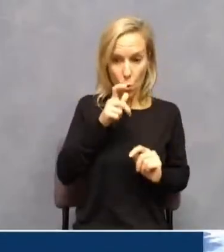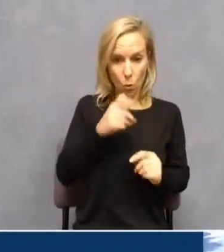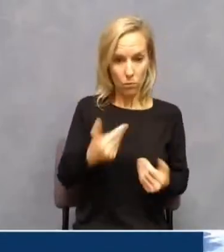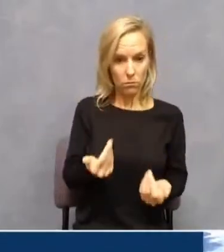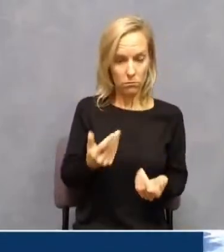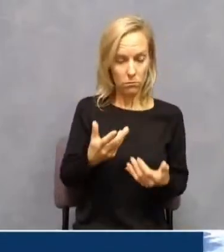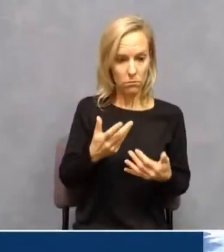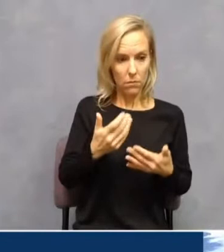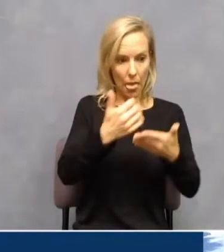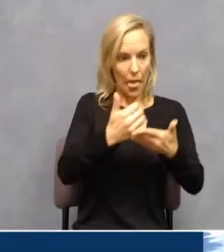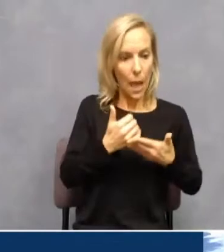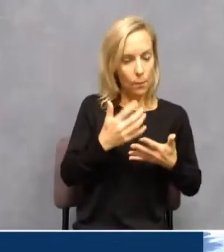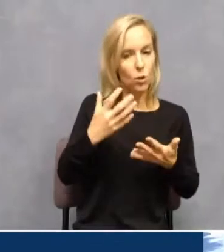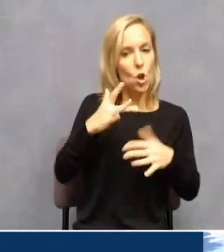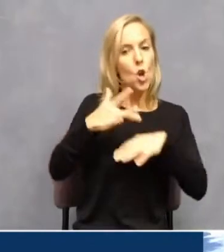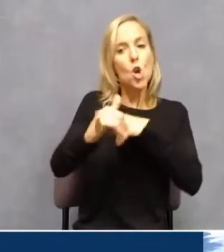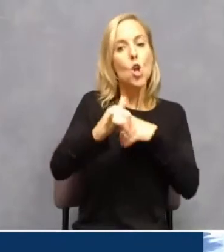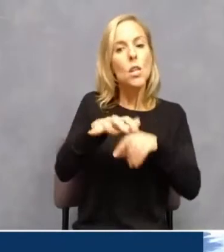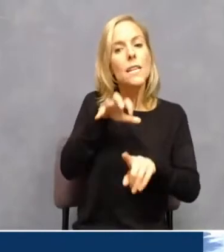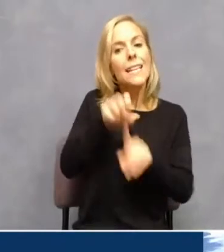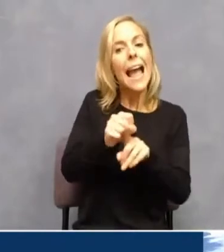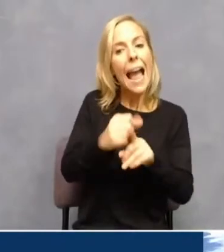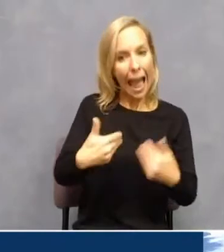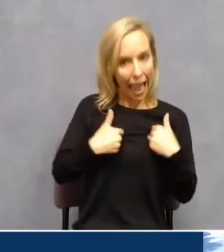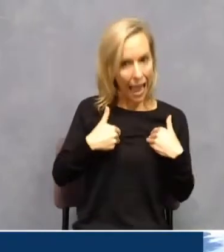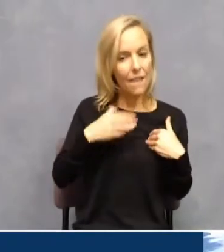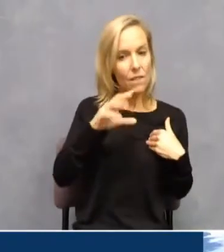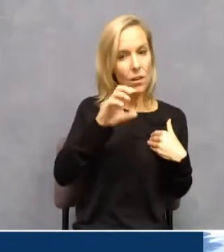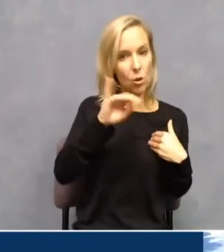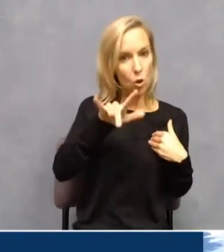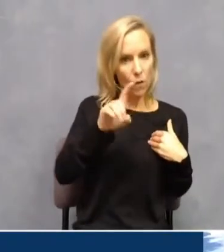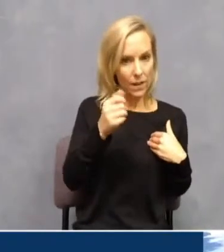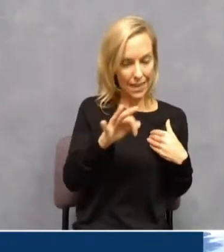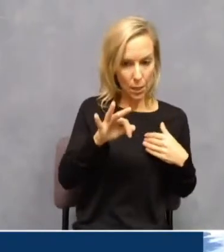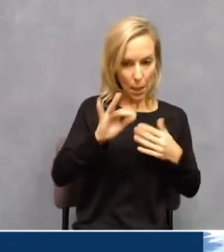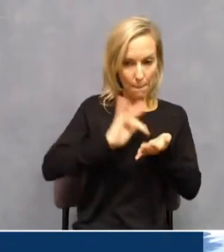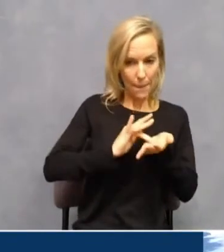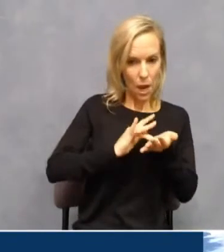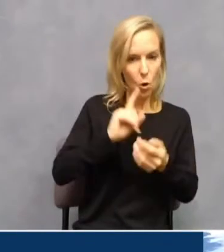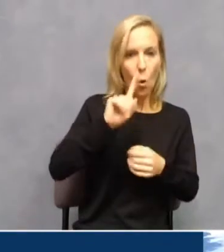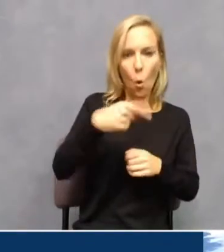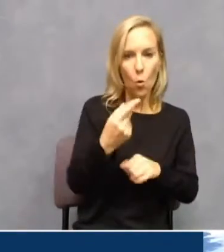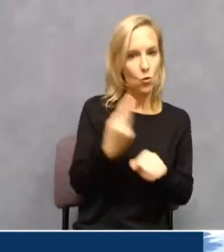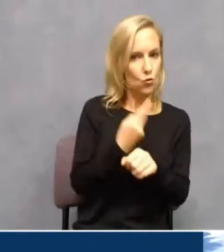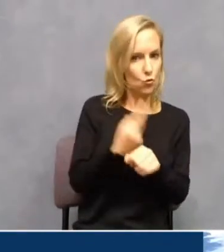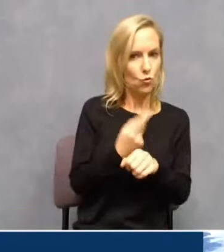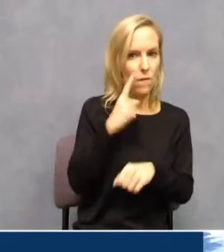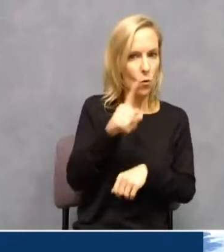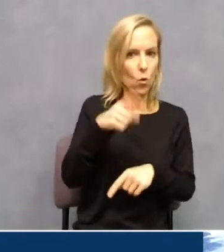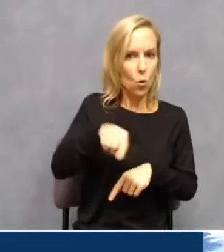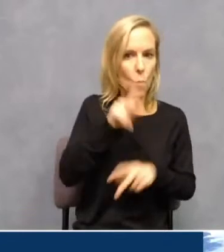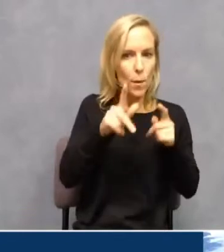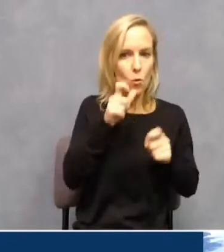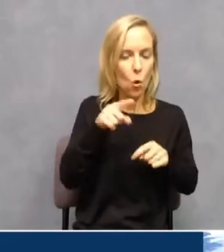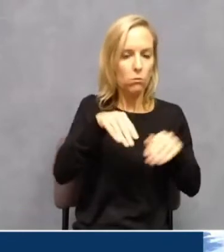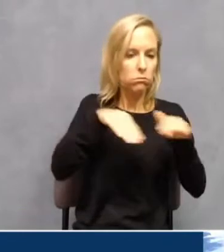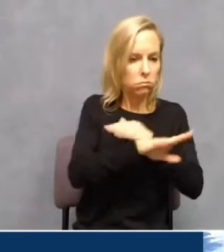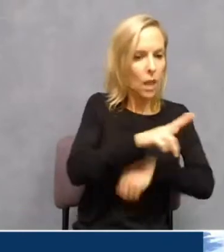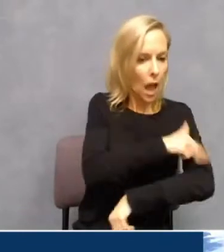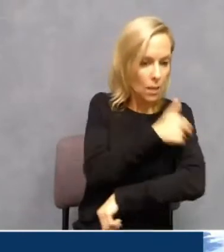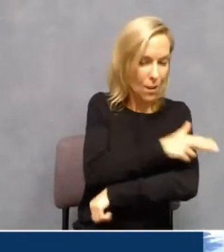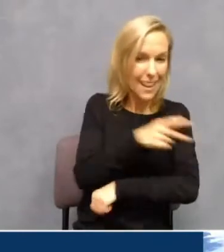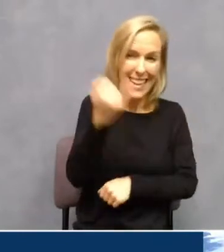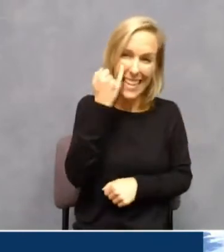the medications that we use right now only get used on hospitalized patients. So yeah, if you are having